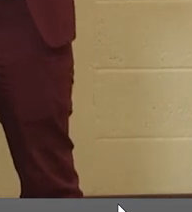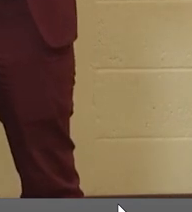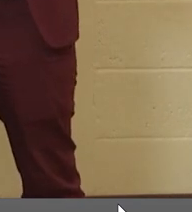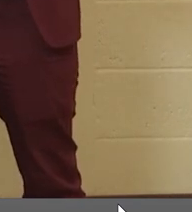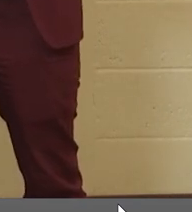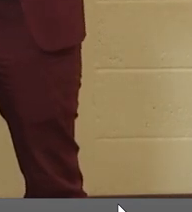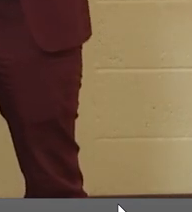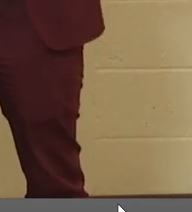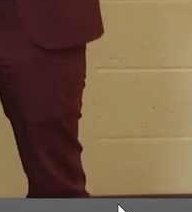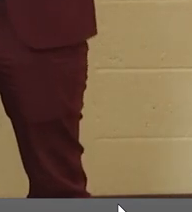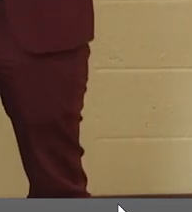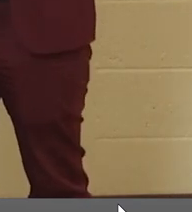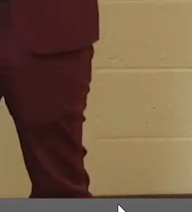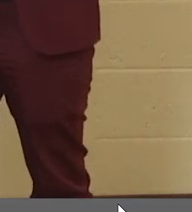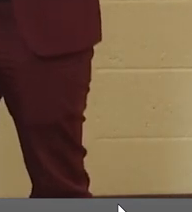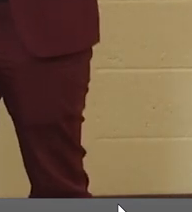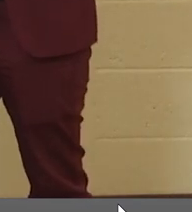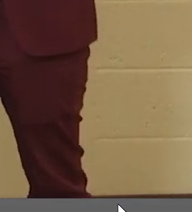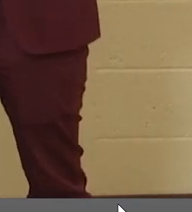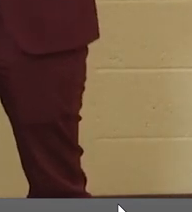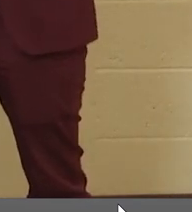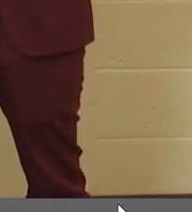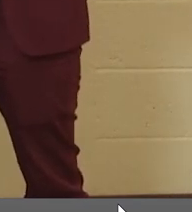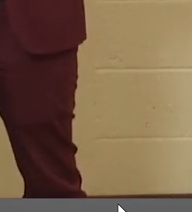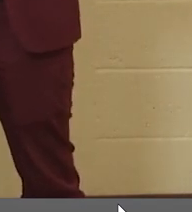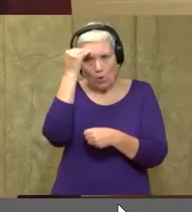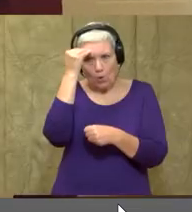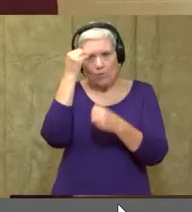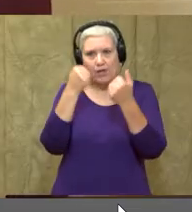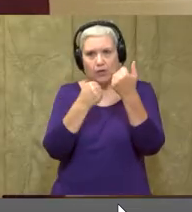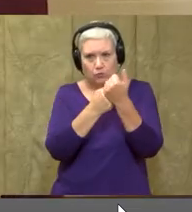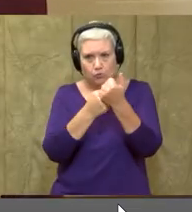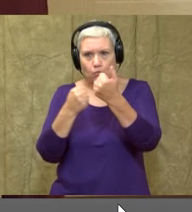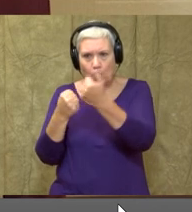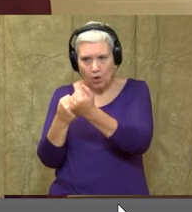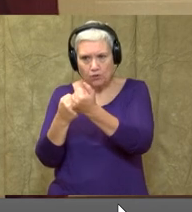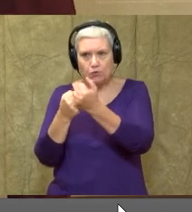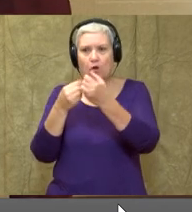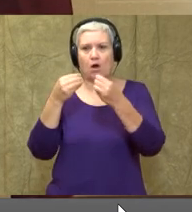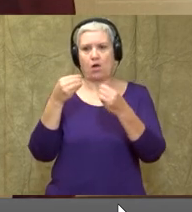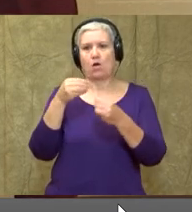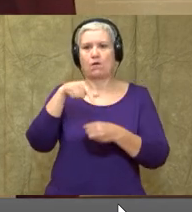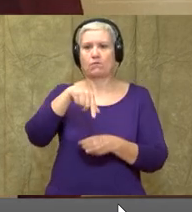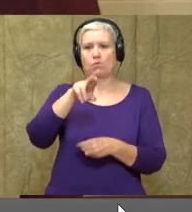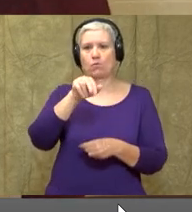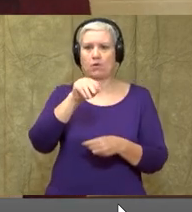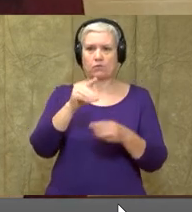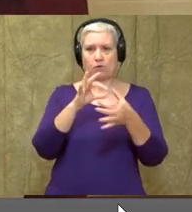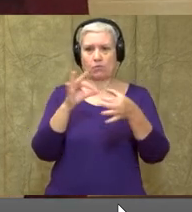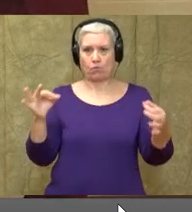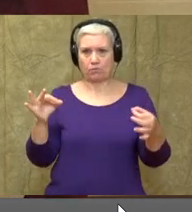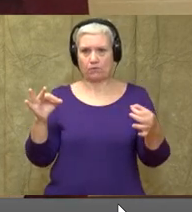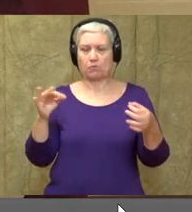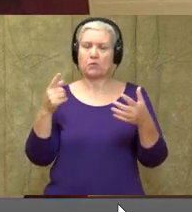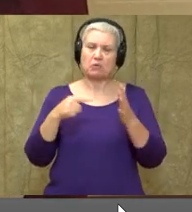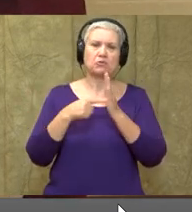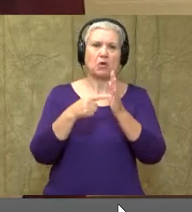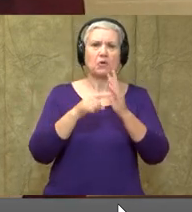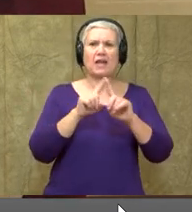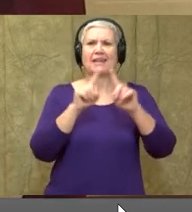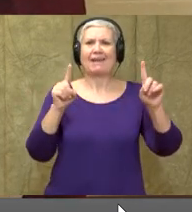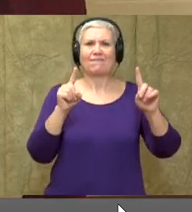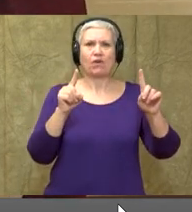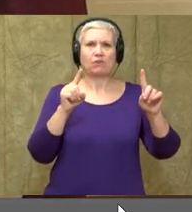for and make sense of the structure of quadratic equations. So we want to look at a bunch of different forms,